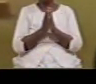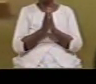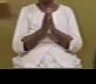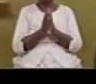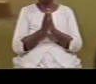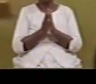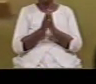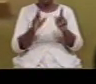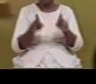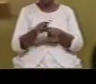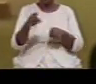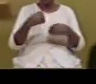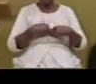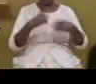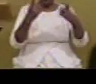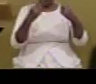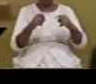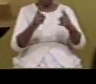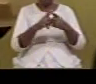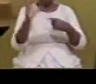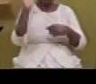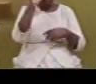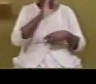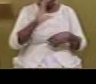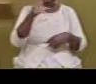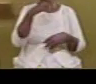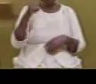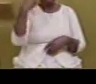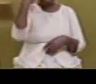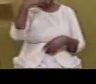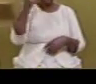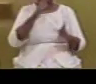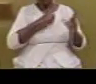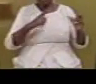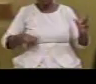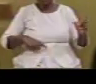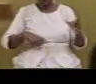As we have come to seek the Lord this morning,